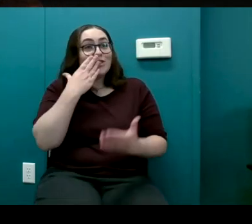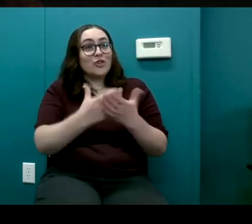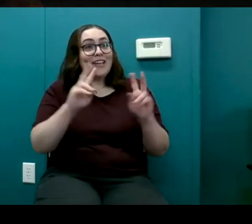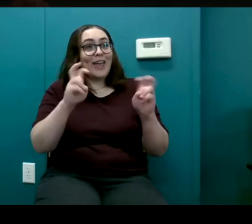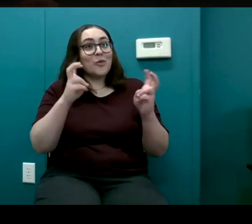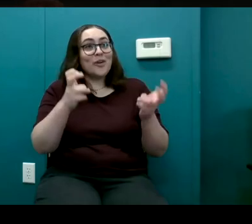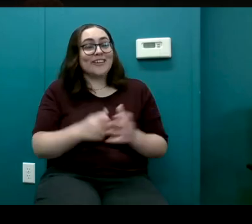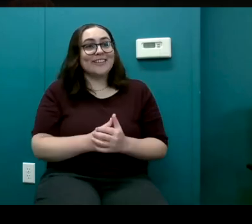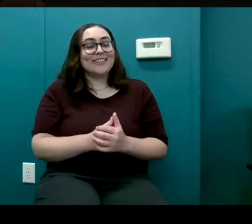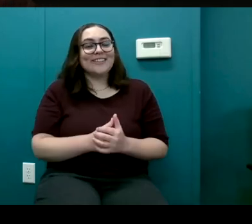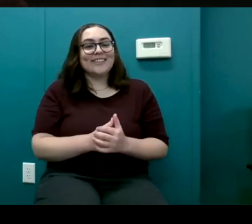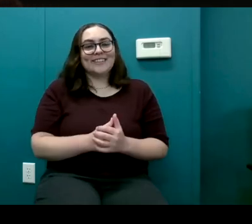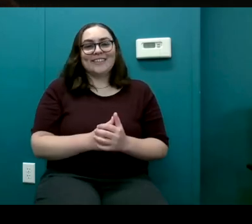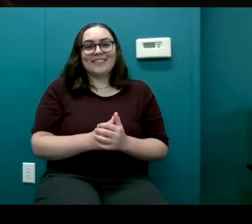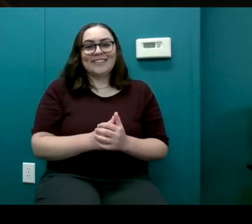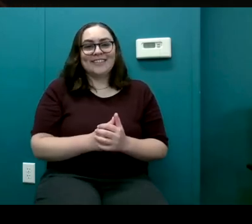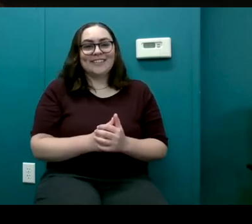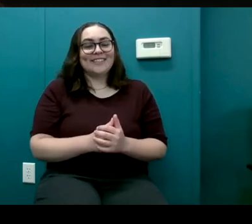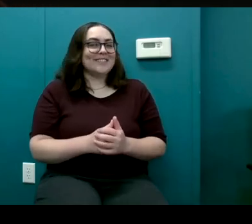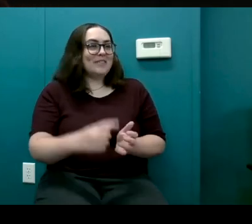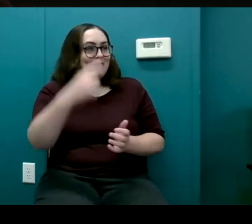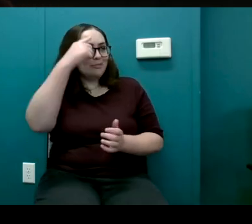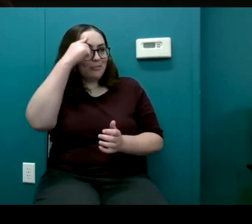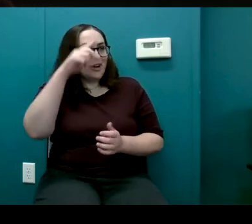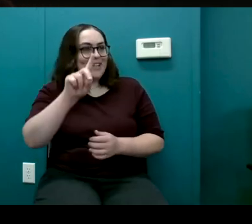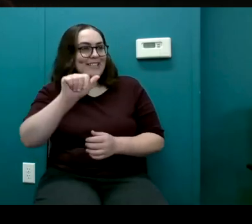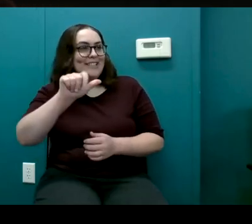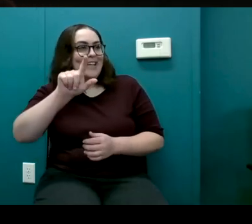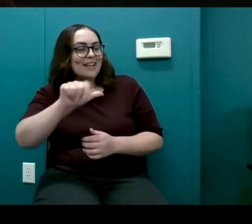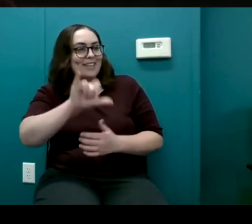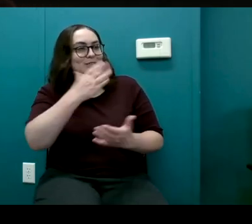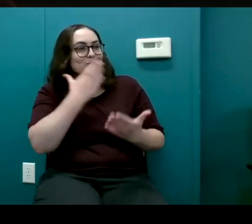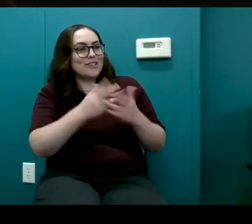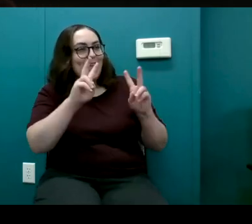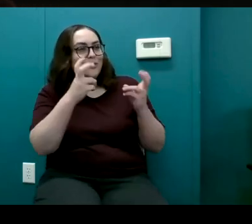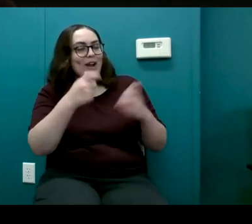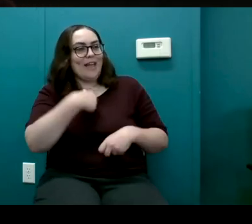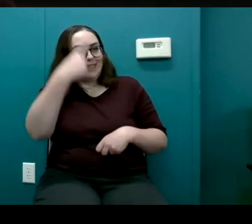one. If brain data is a good category, I think I need that myself sometimes, right?